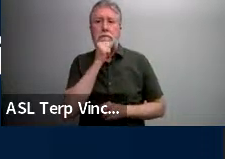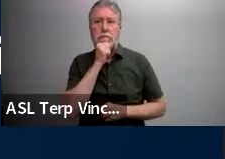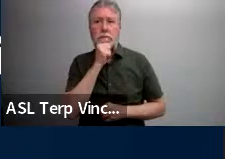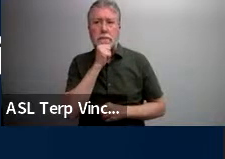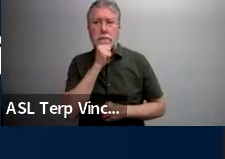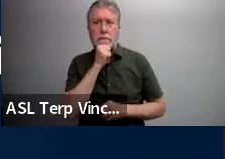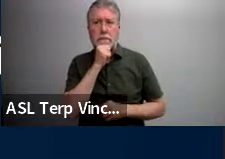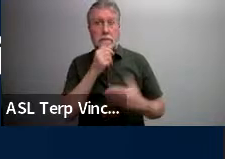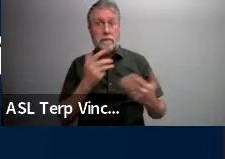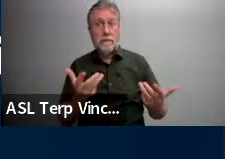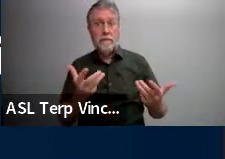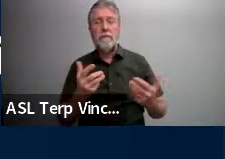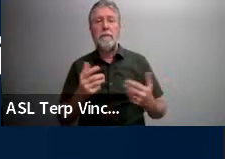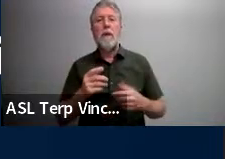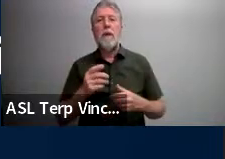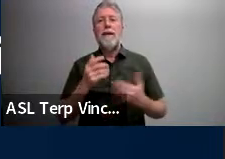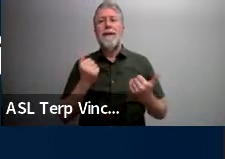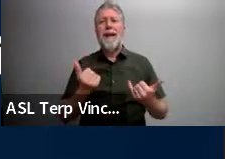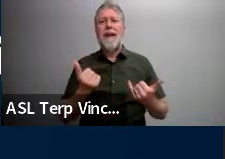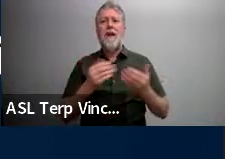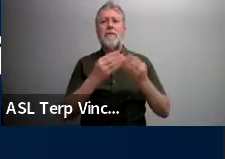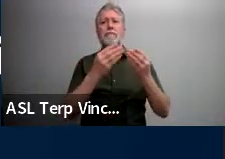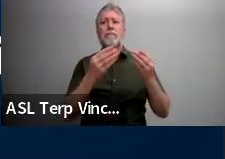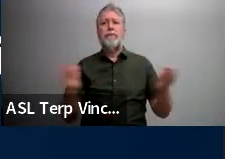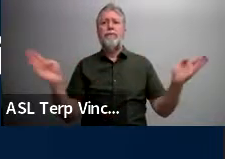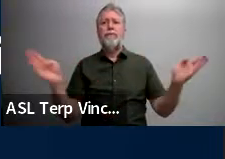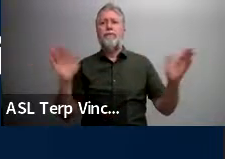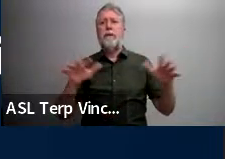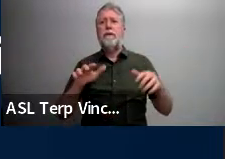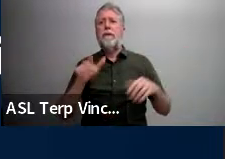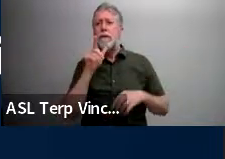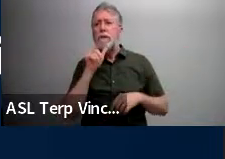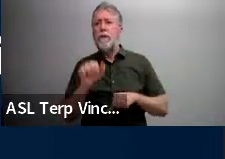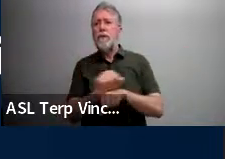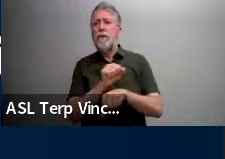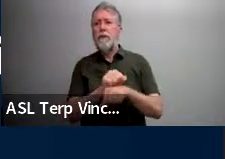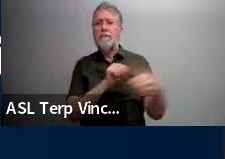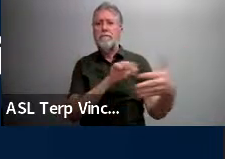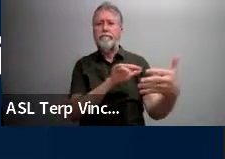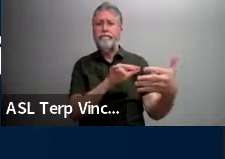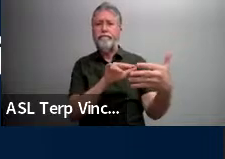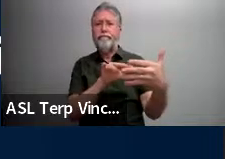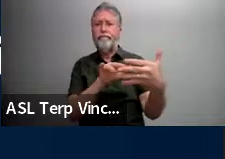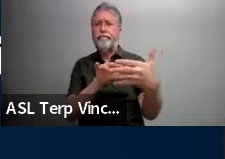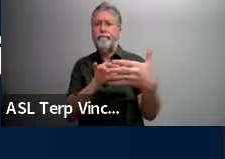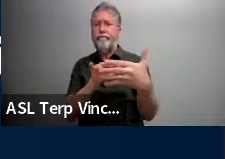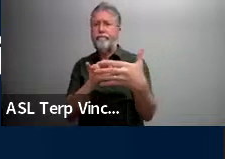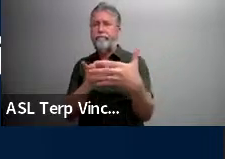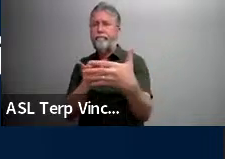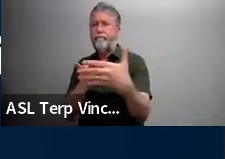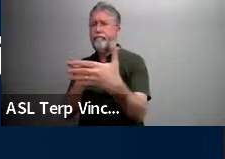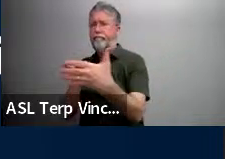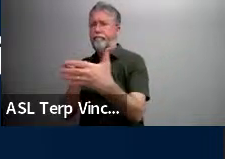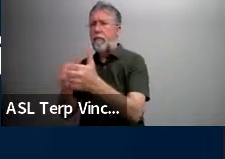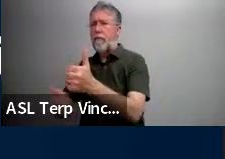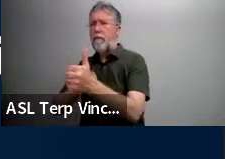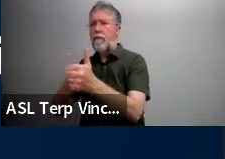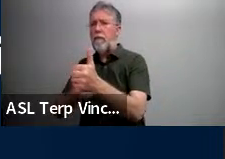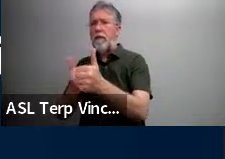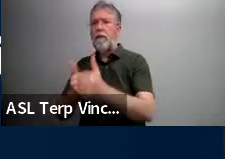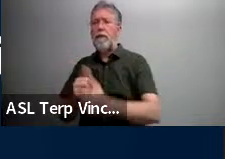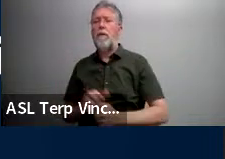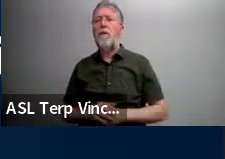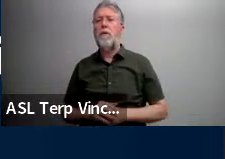kind of broad surveillance of employees, you also start to wonder what the